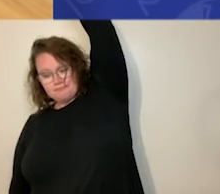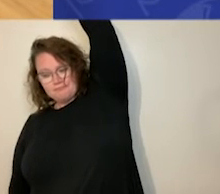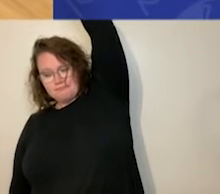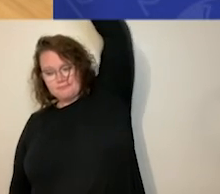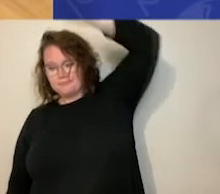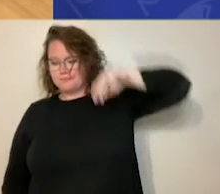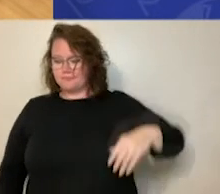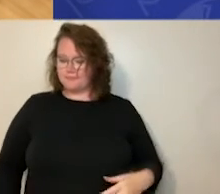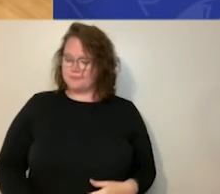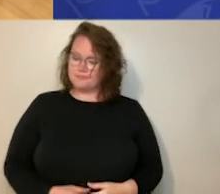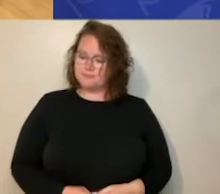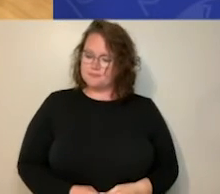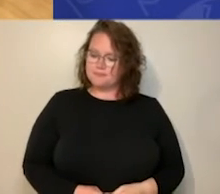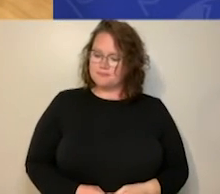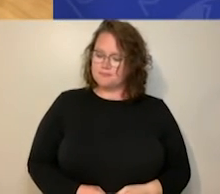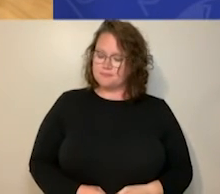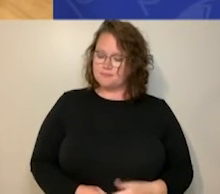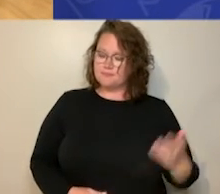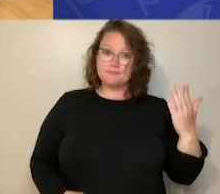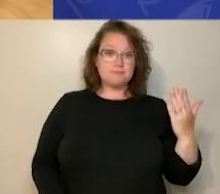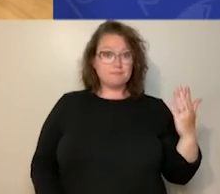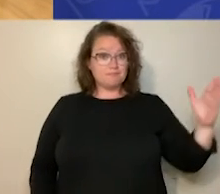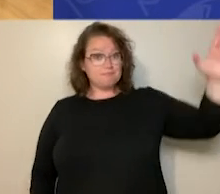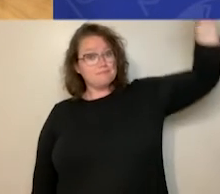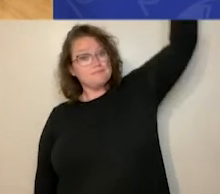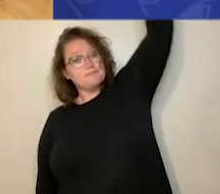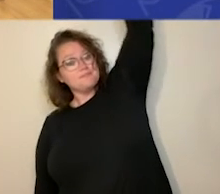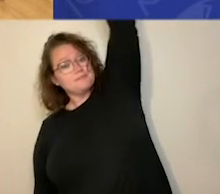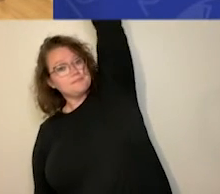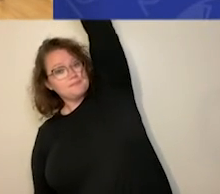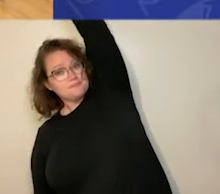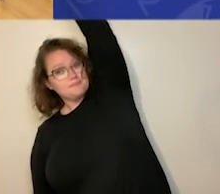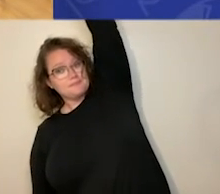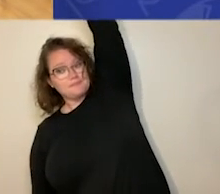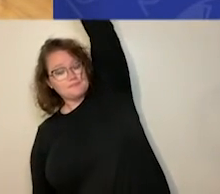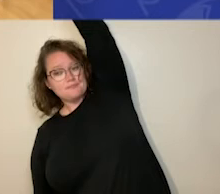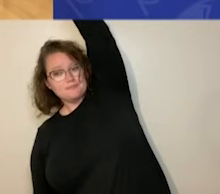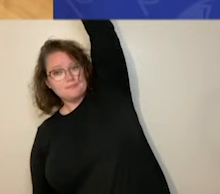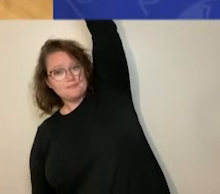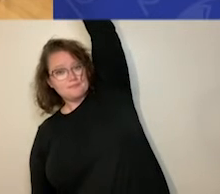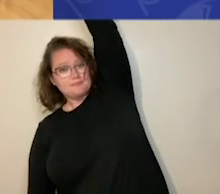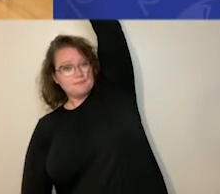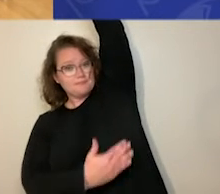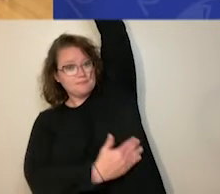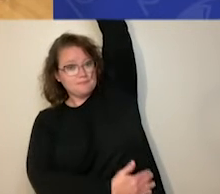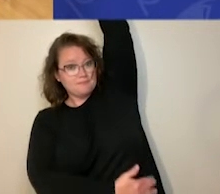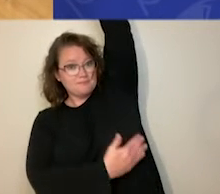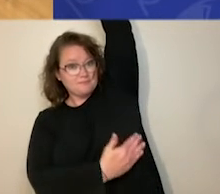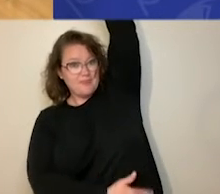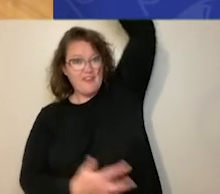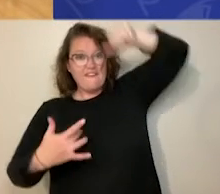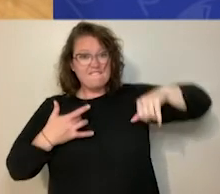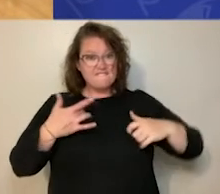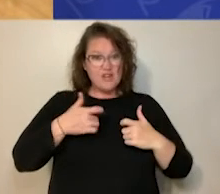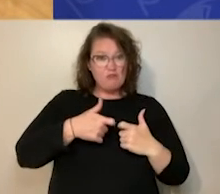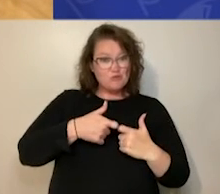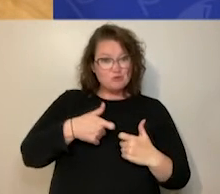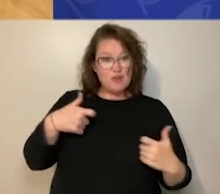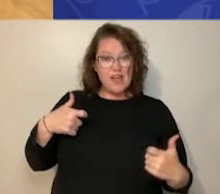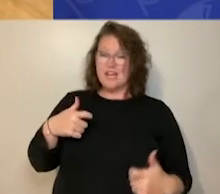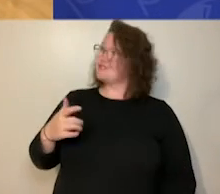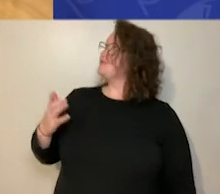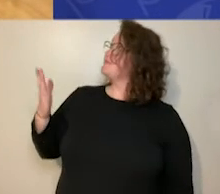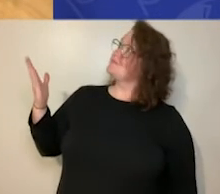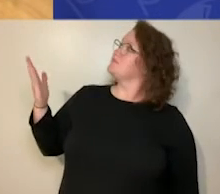leg, take your left arm above your head, and stretch that left arm way over your head, over the